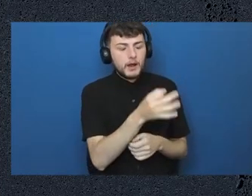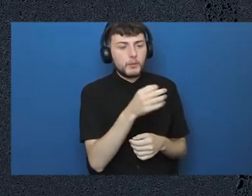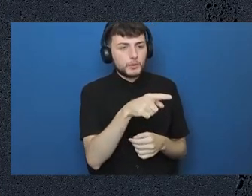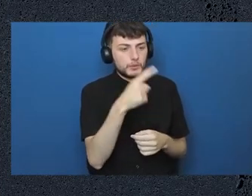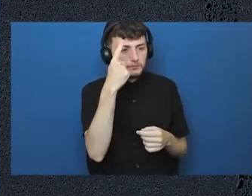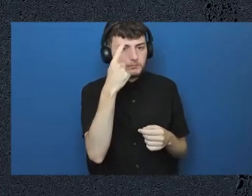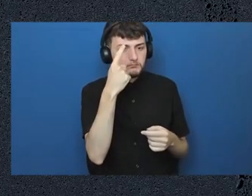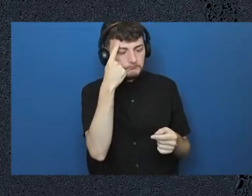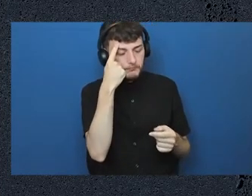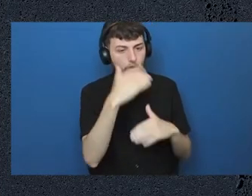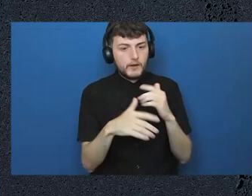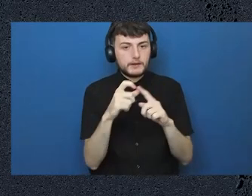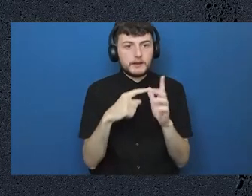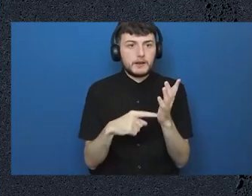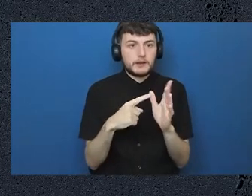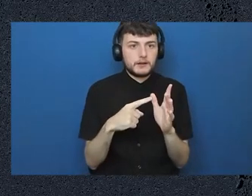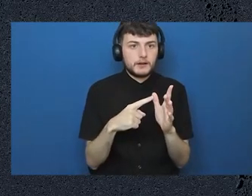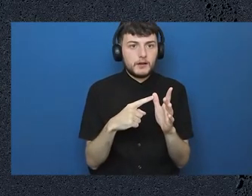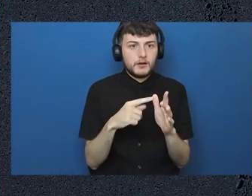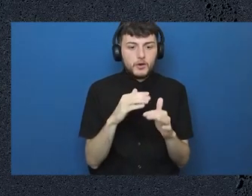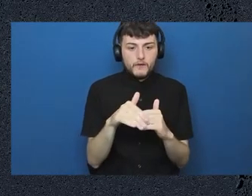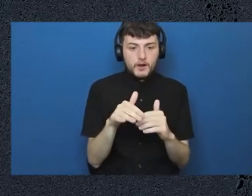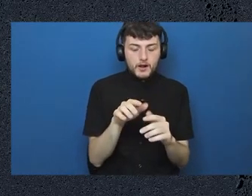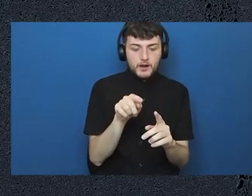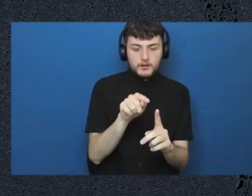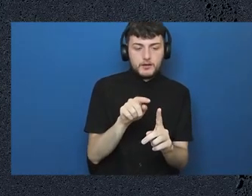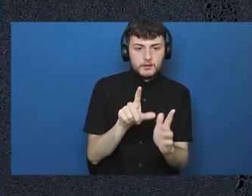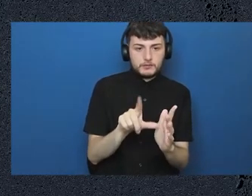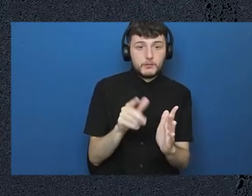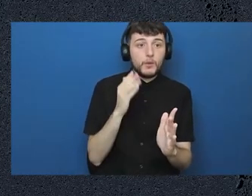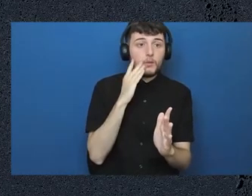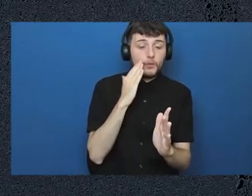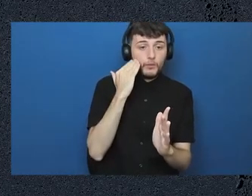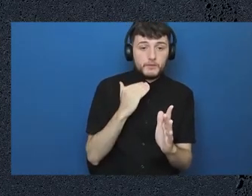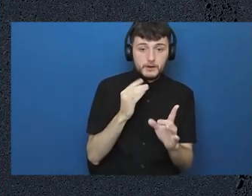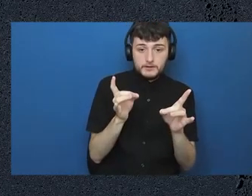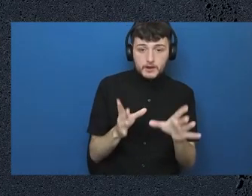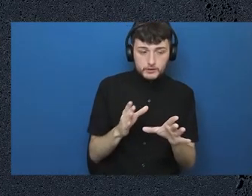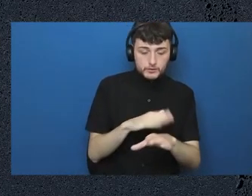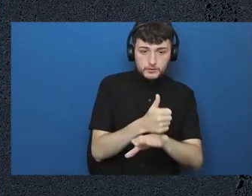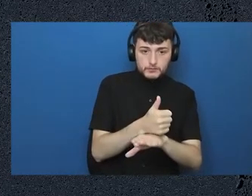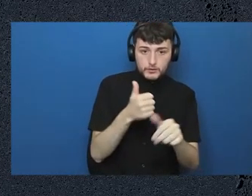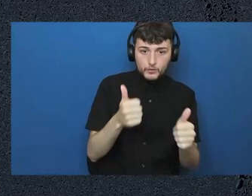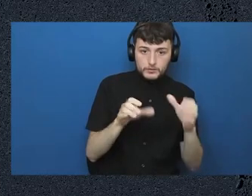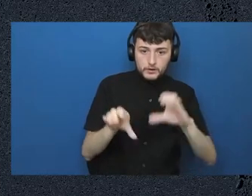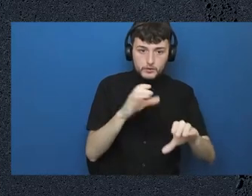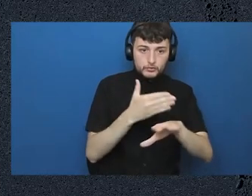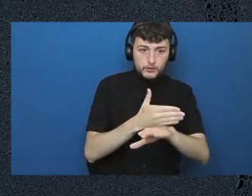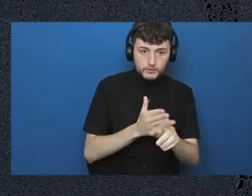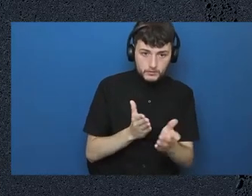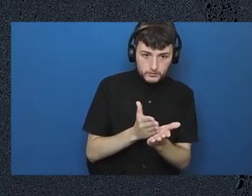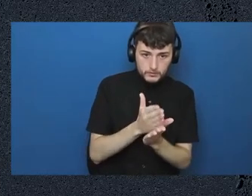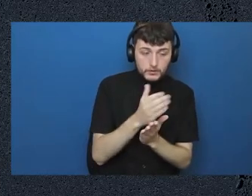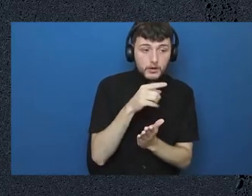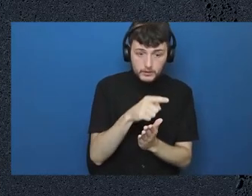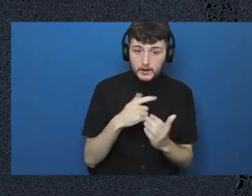women are establishing themselves in scientific-related careers and really loving what they're doing and can see a